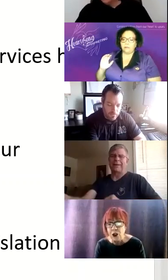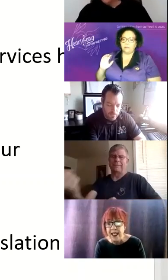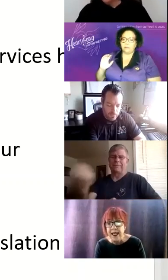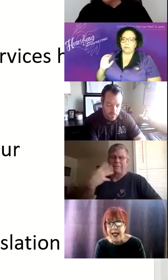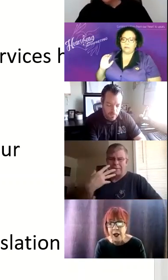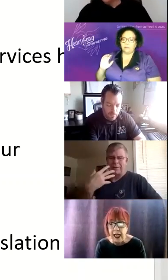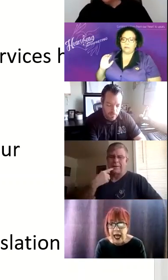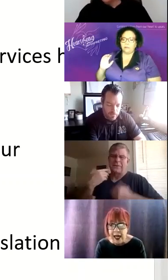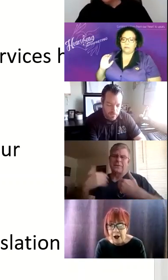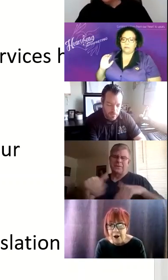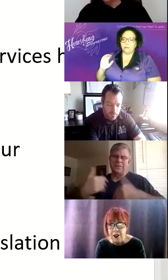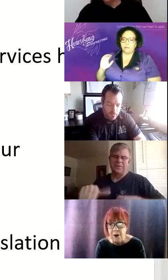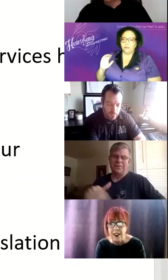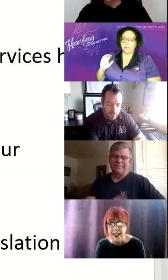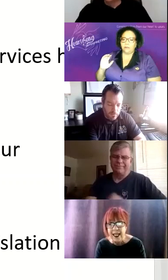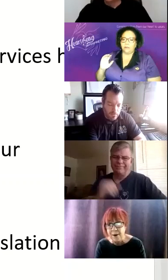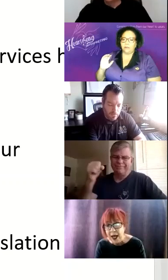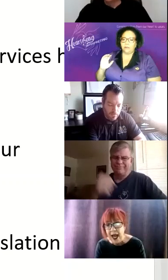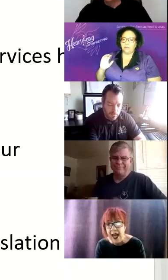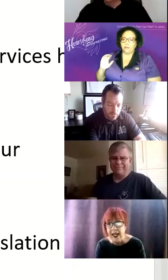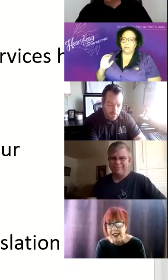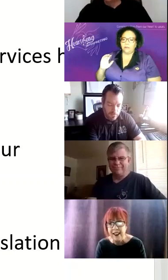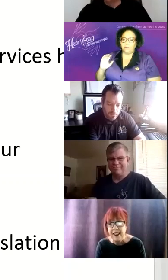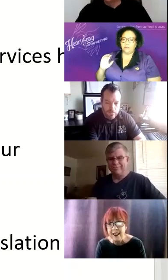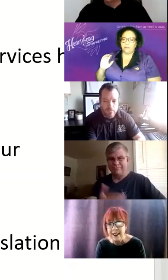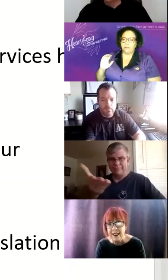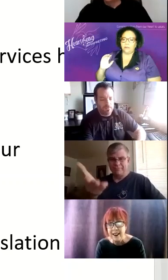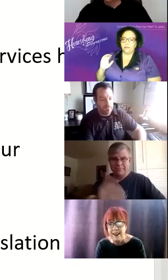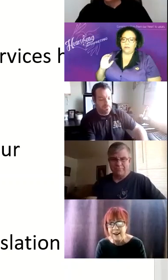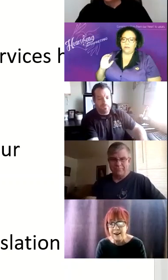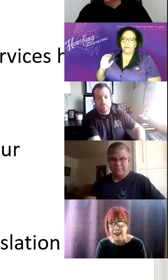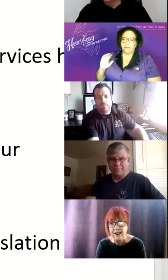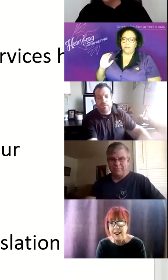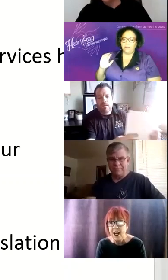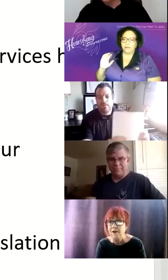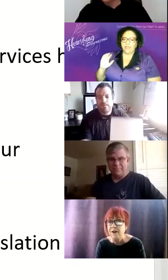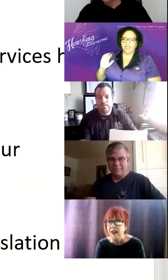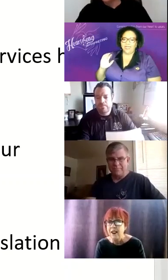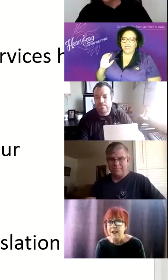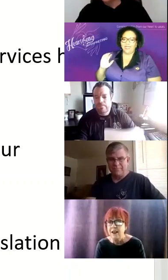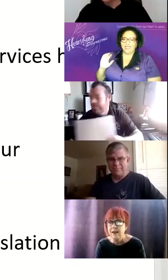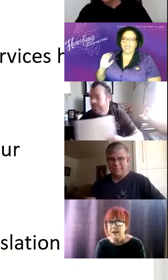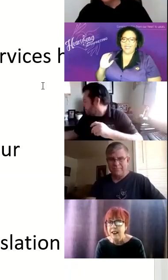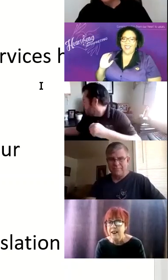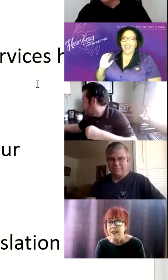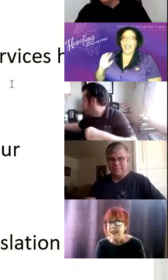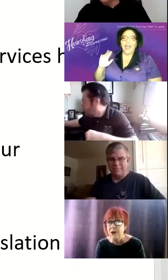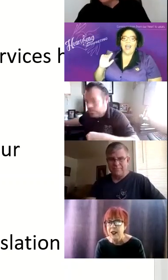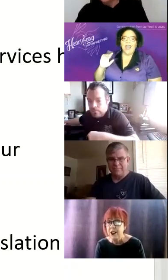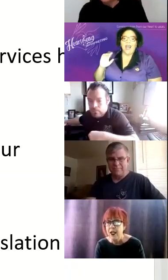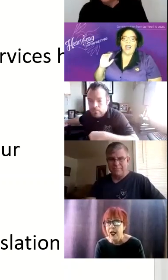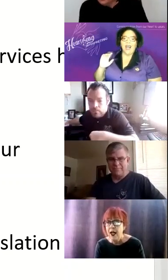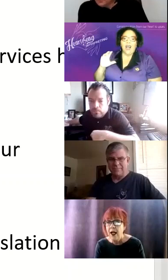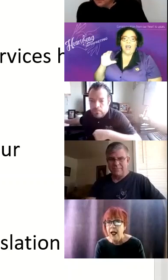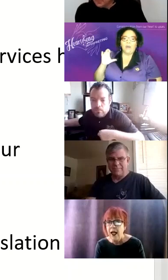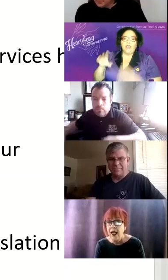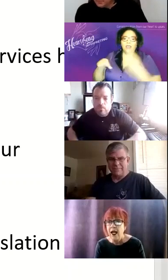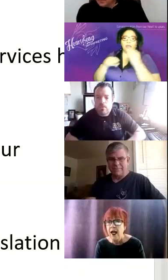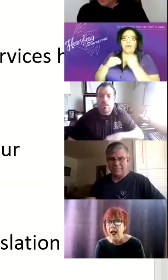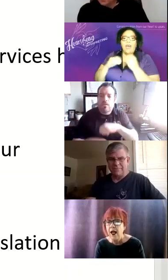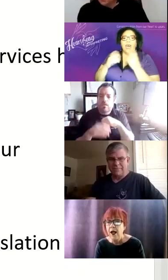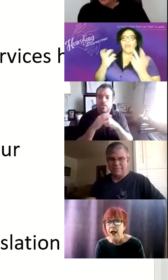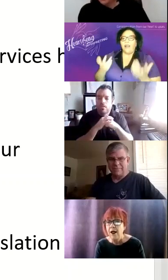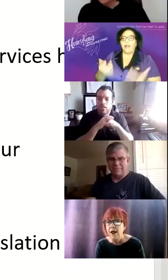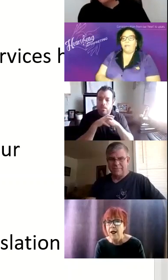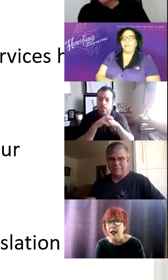You know, you send out a letter, they're supposed to send it back. It is a tough situation. I wanted